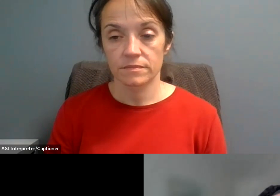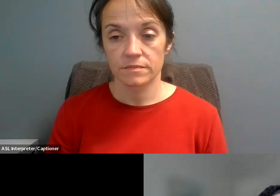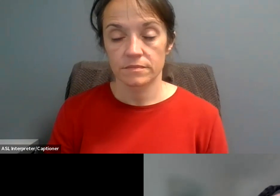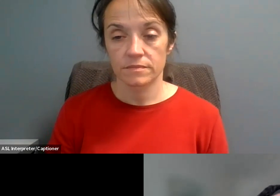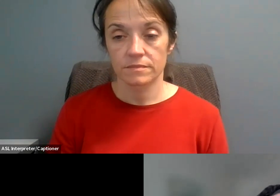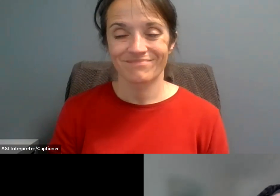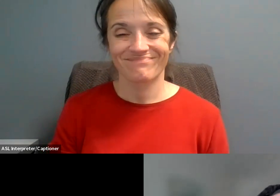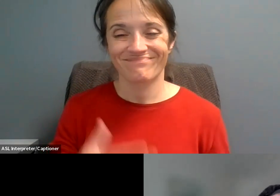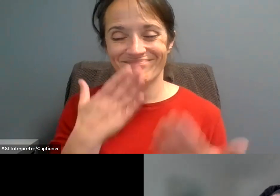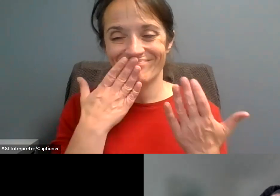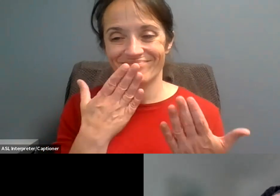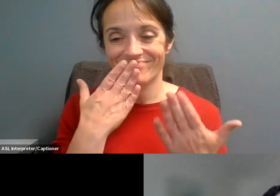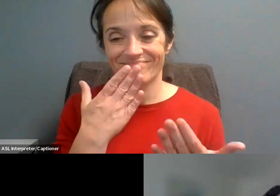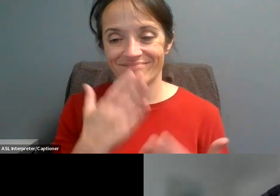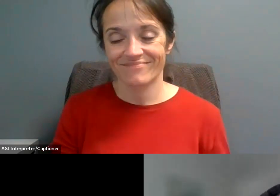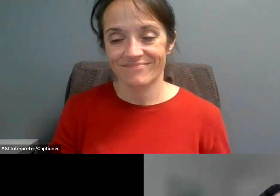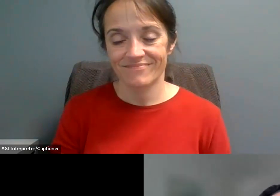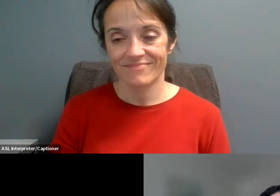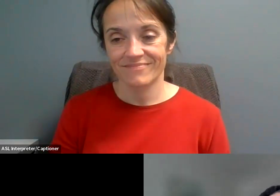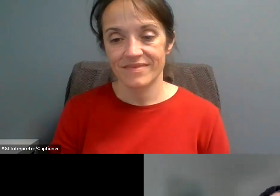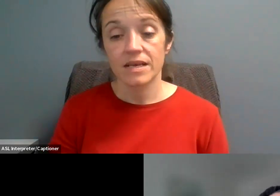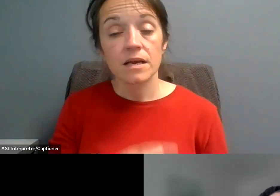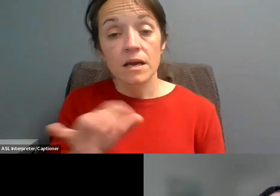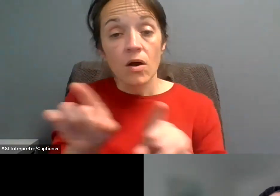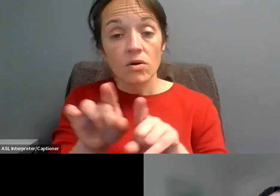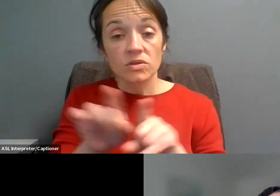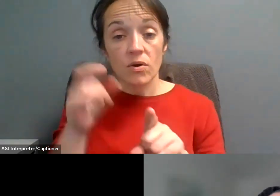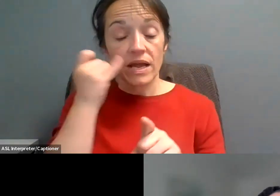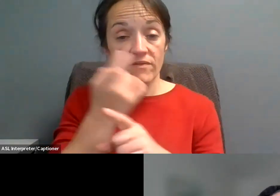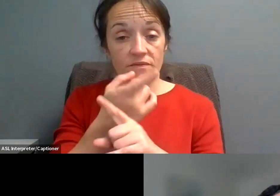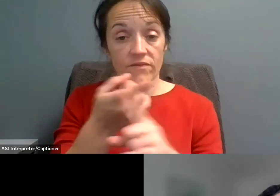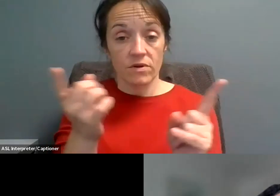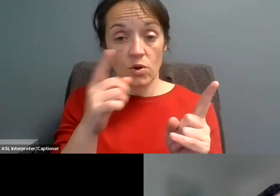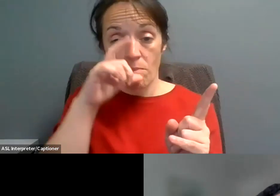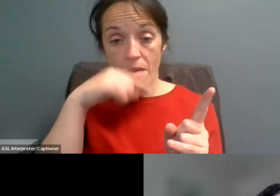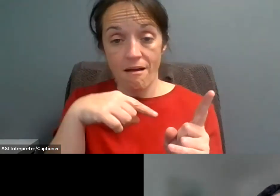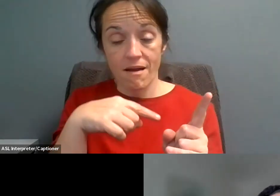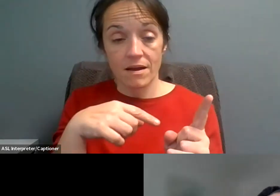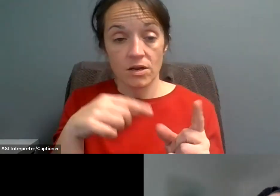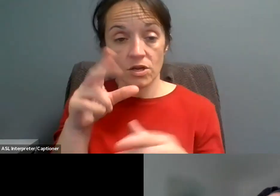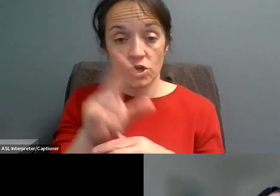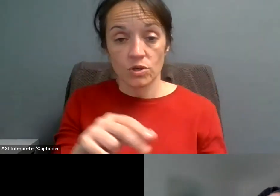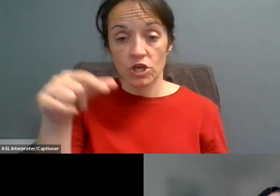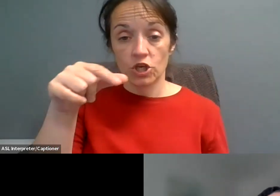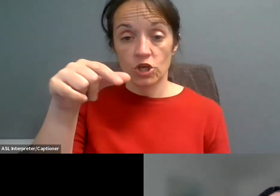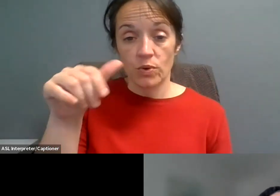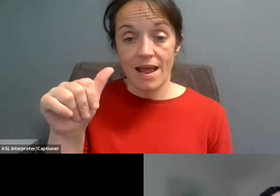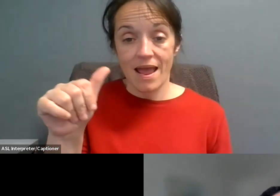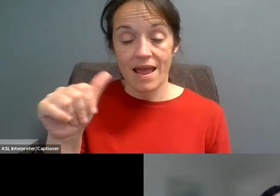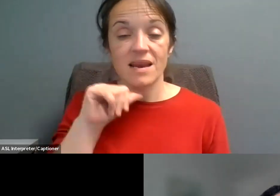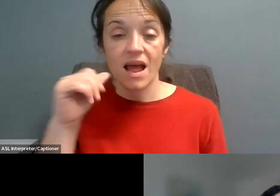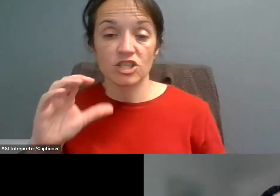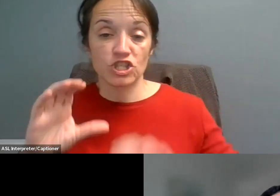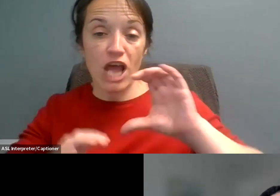Thanks for that. And I just wanted to quickly say, if you could possibly all use the Q&A feature over the chat feature, that